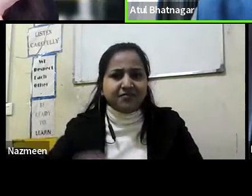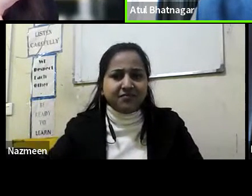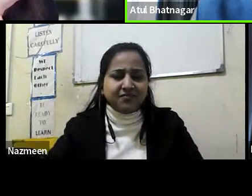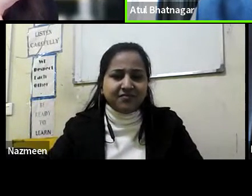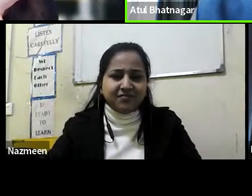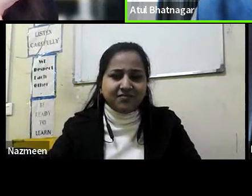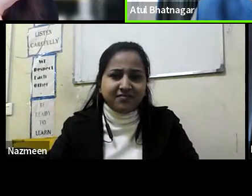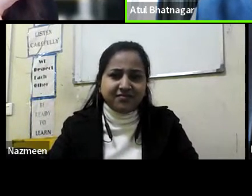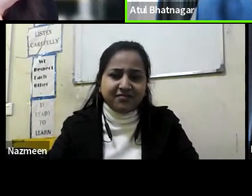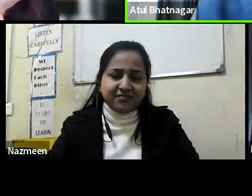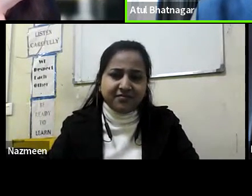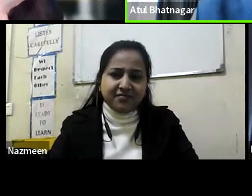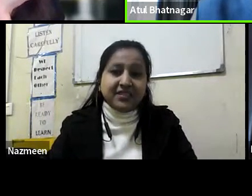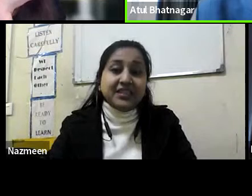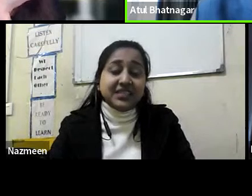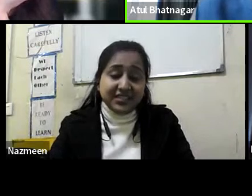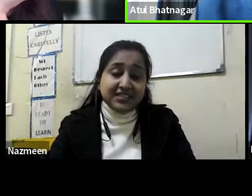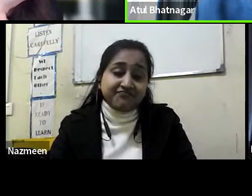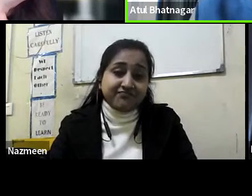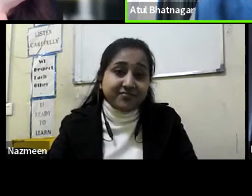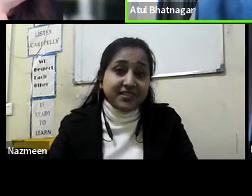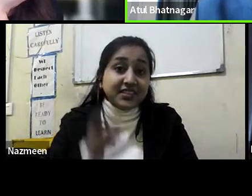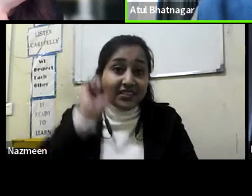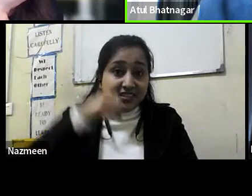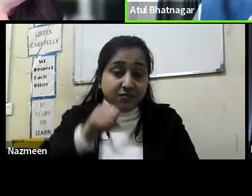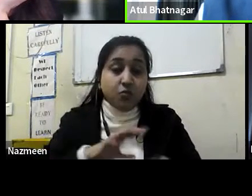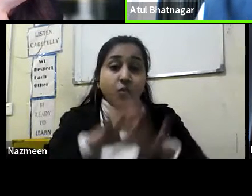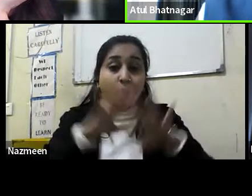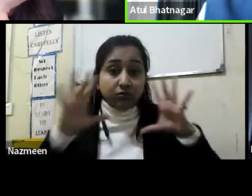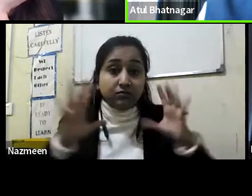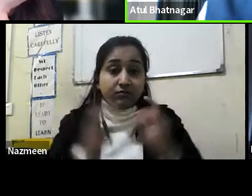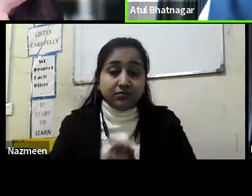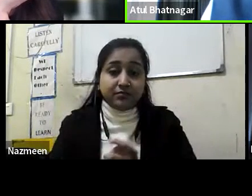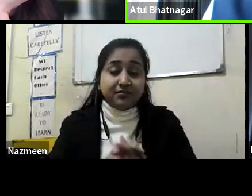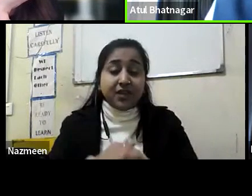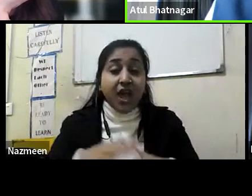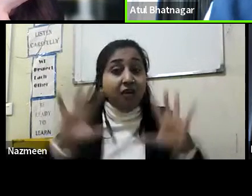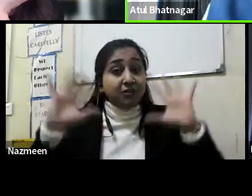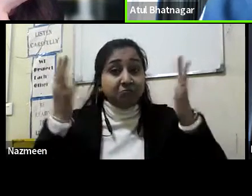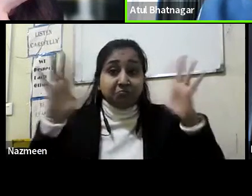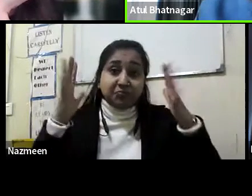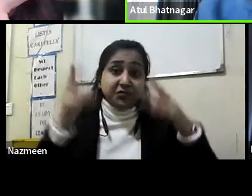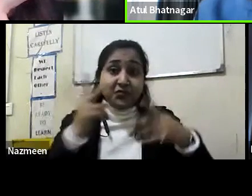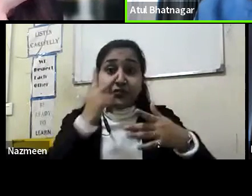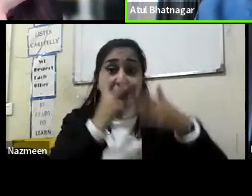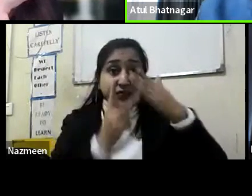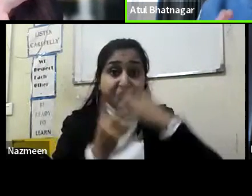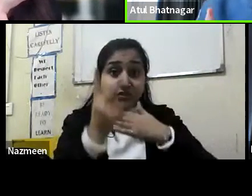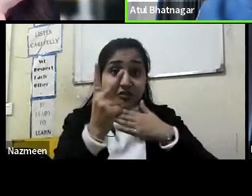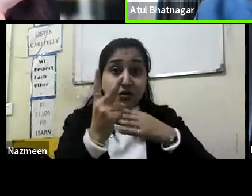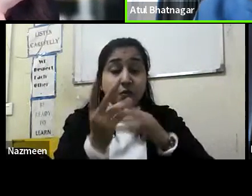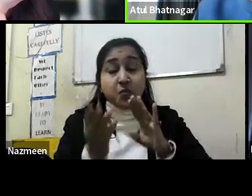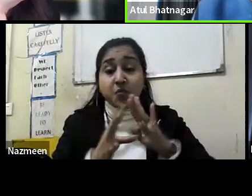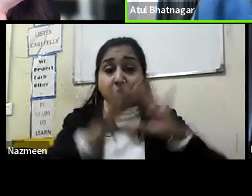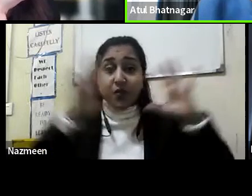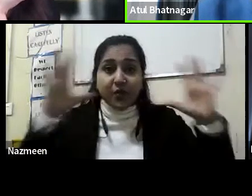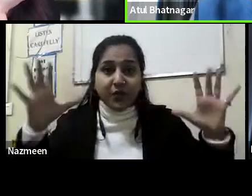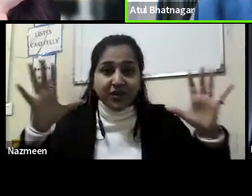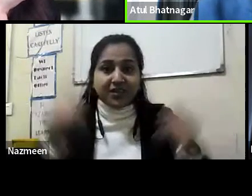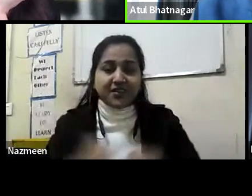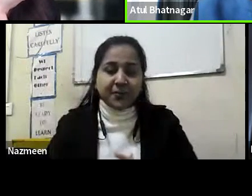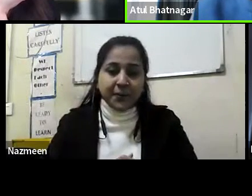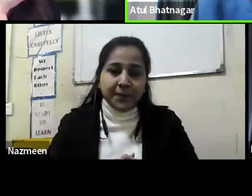be a PWD? Yes, very much. And I appreciate his vision more because his vision is better than